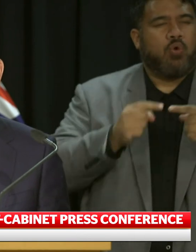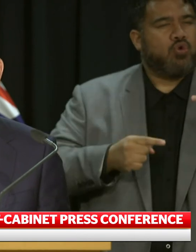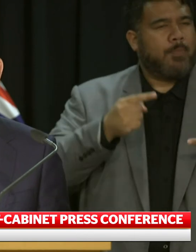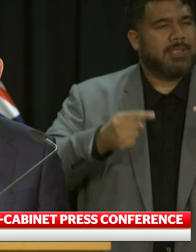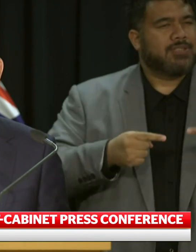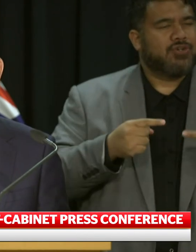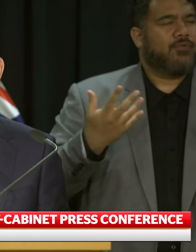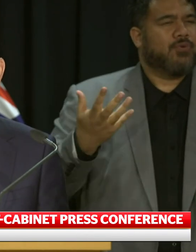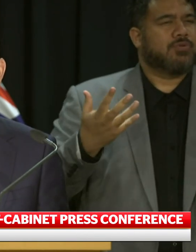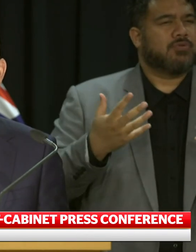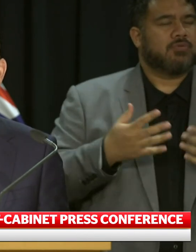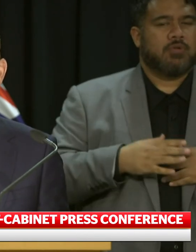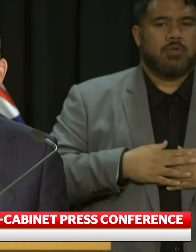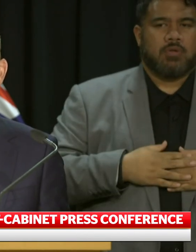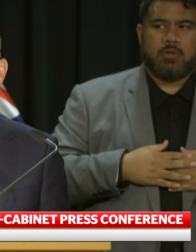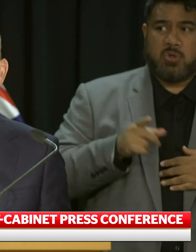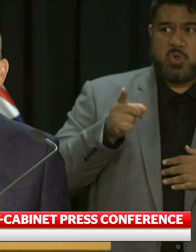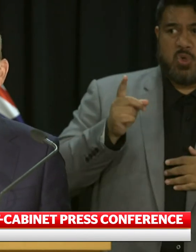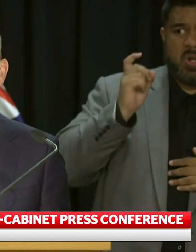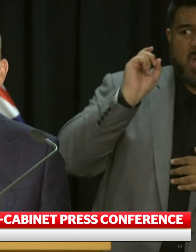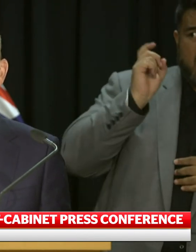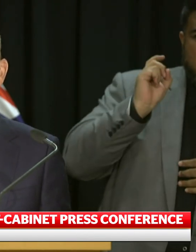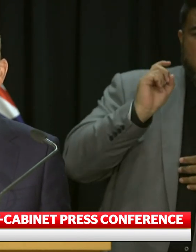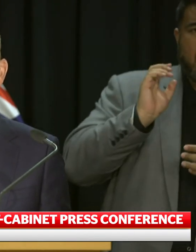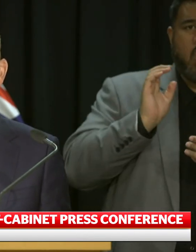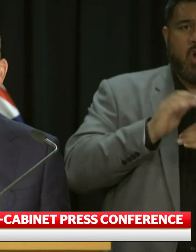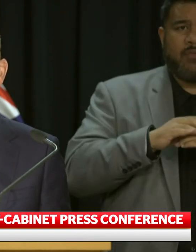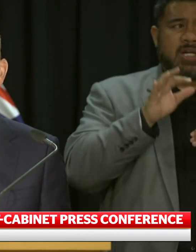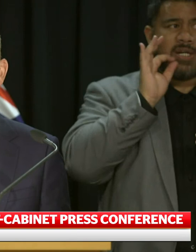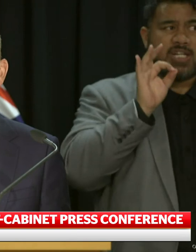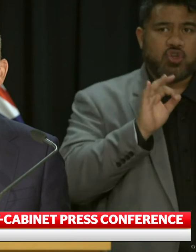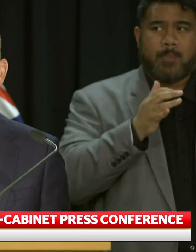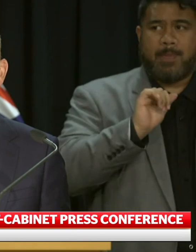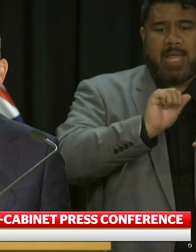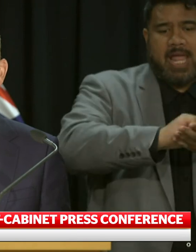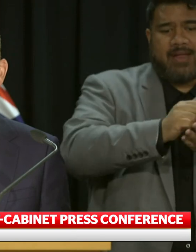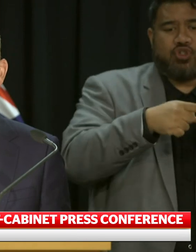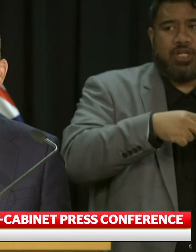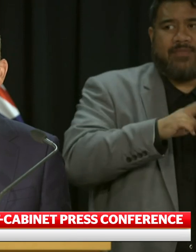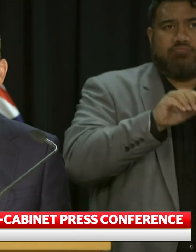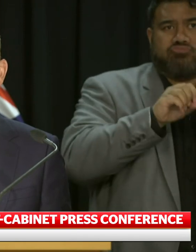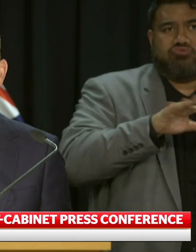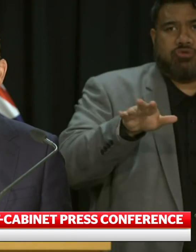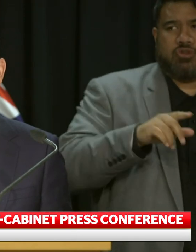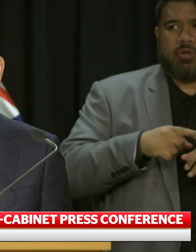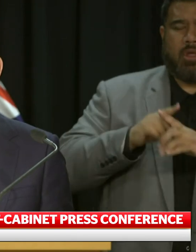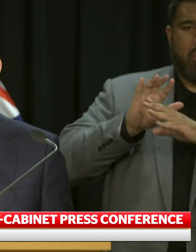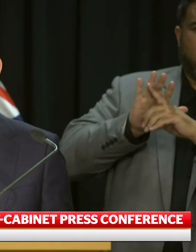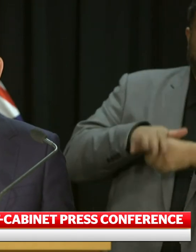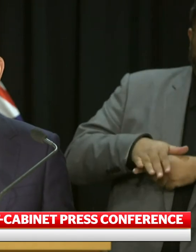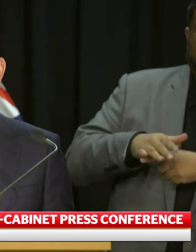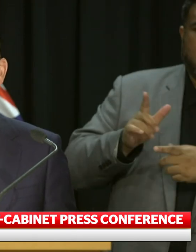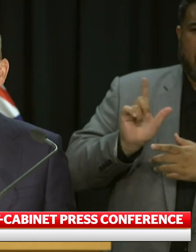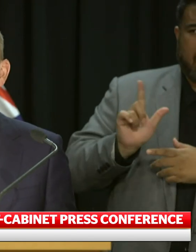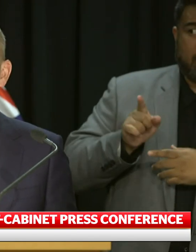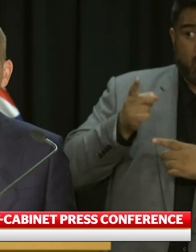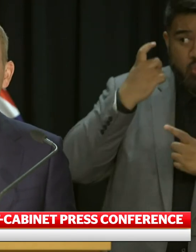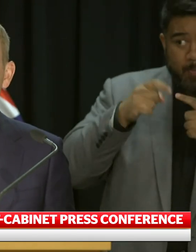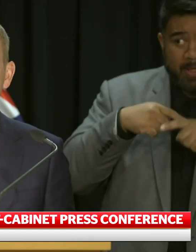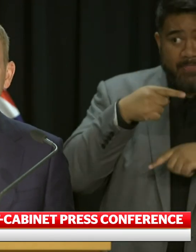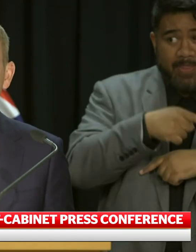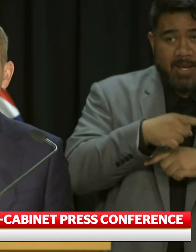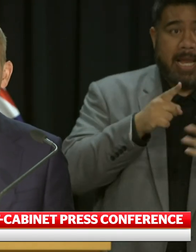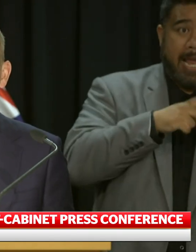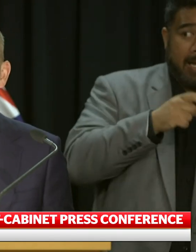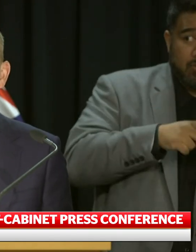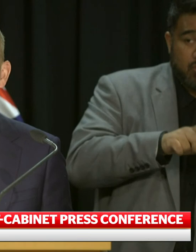one. You're not worried about an influx of attack ads from the National and ACT Party as we get close to election day? If they want to spend their